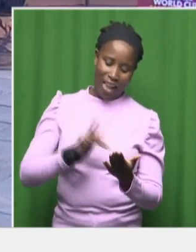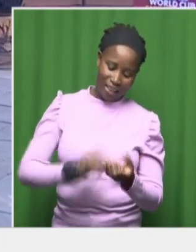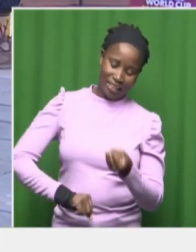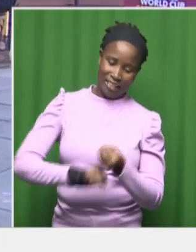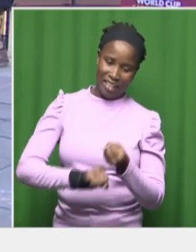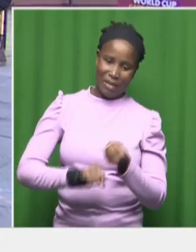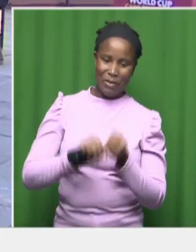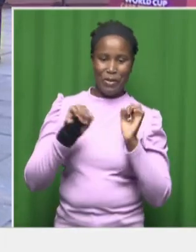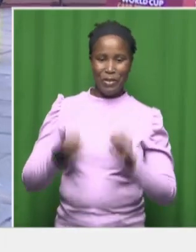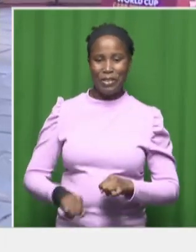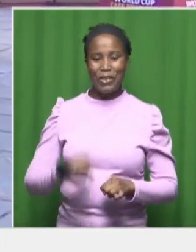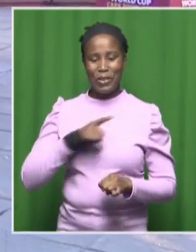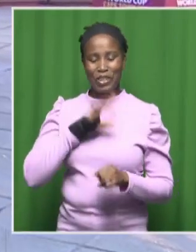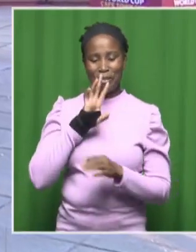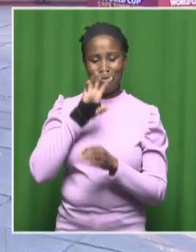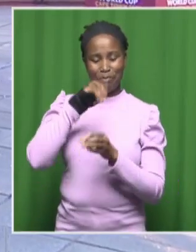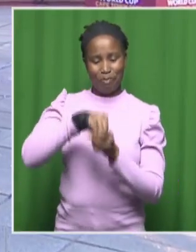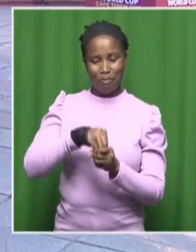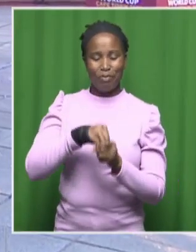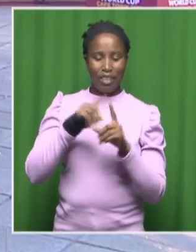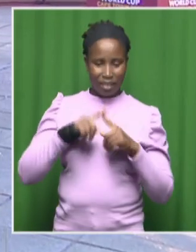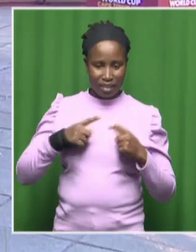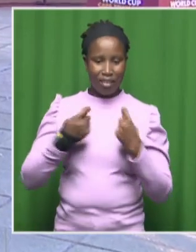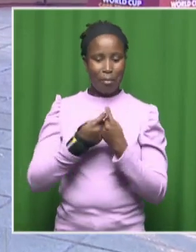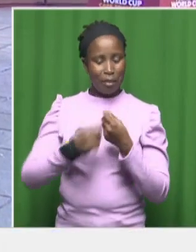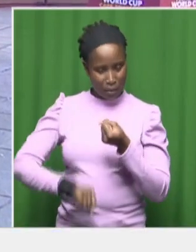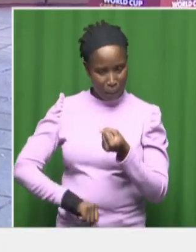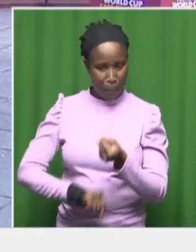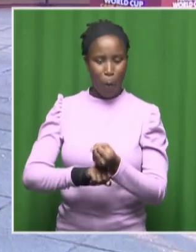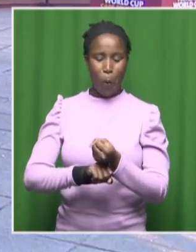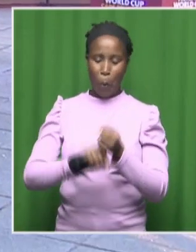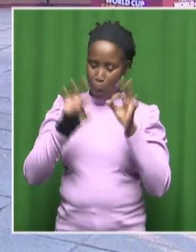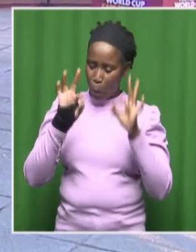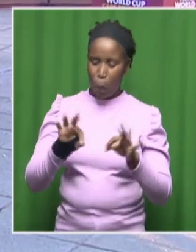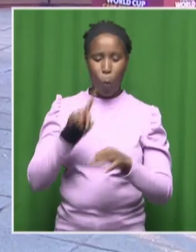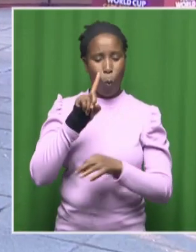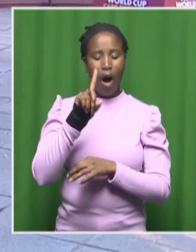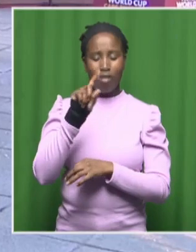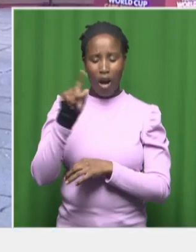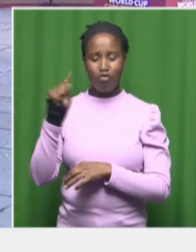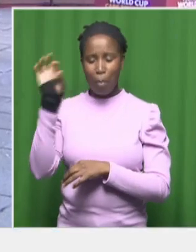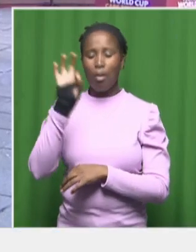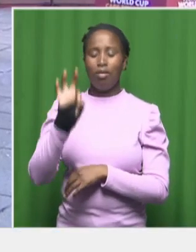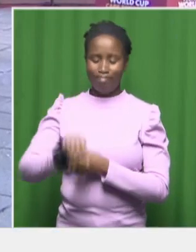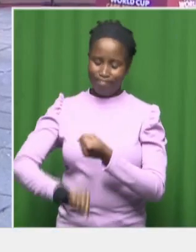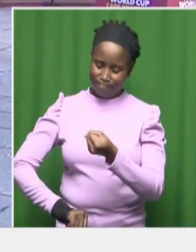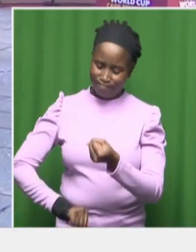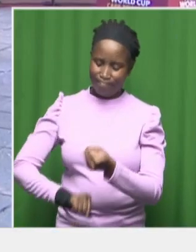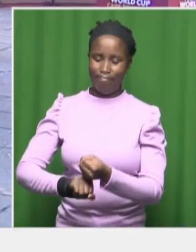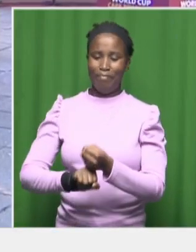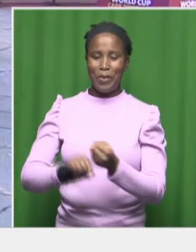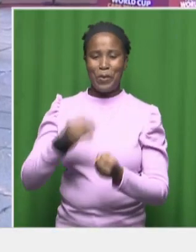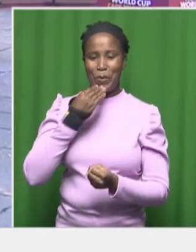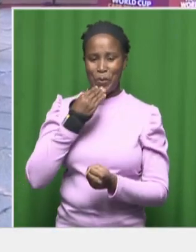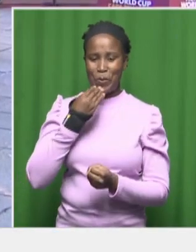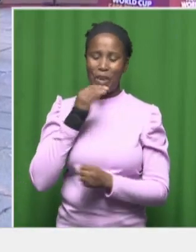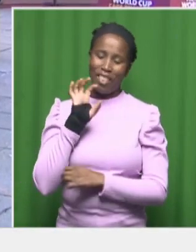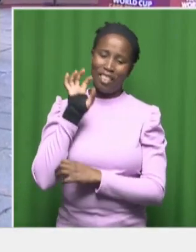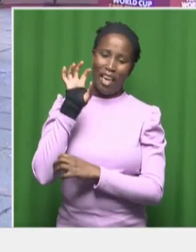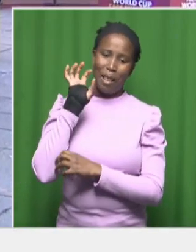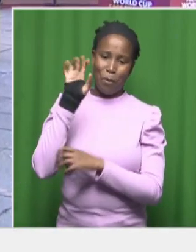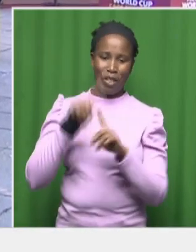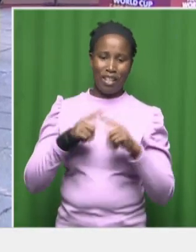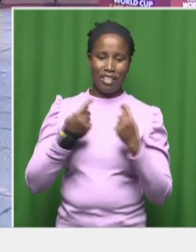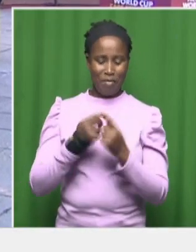we join this team and support, lend our 100% support to the netball team of